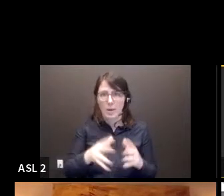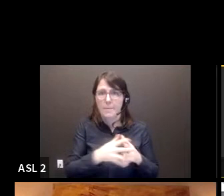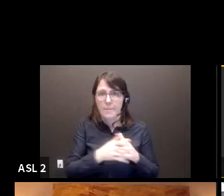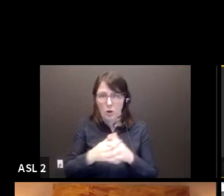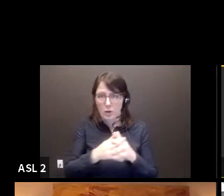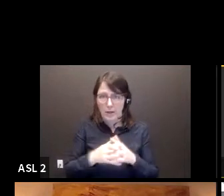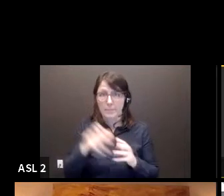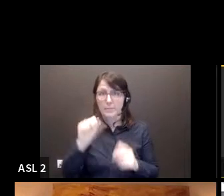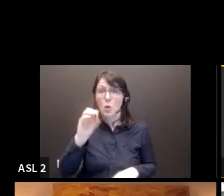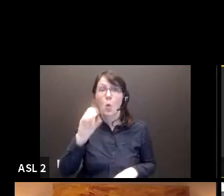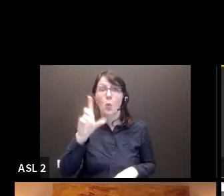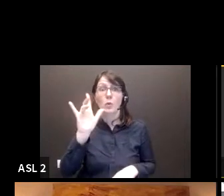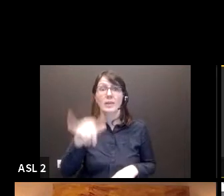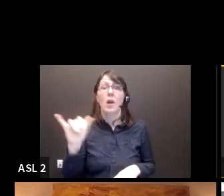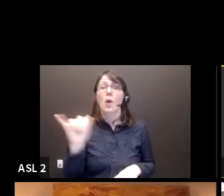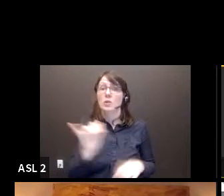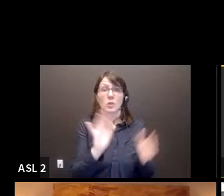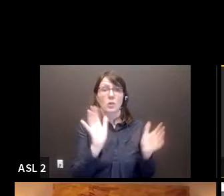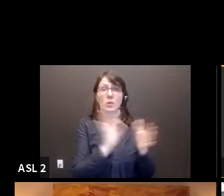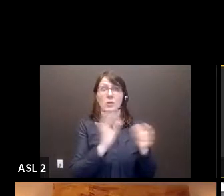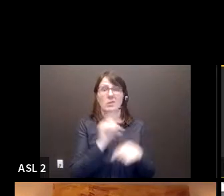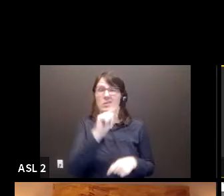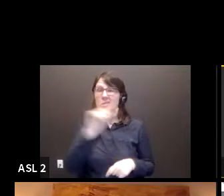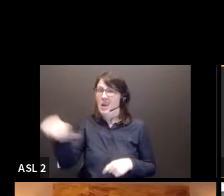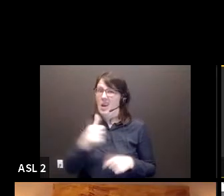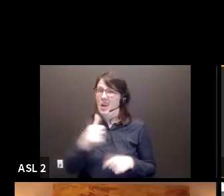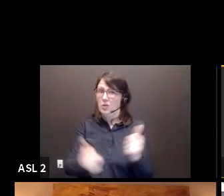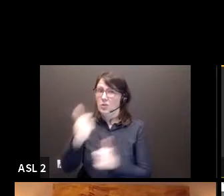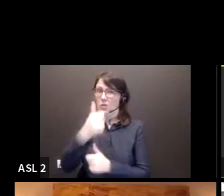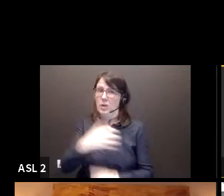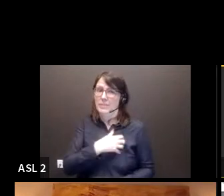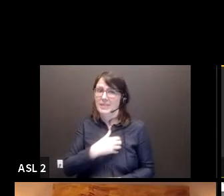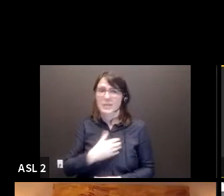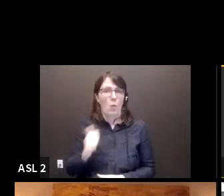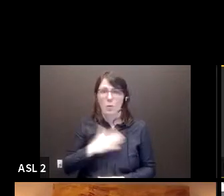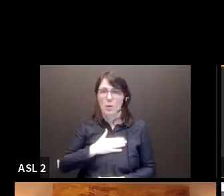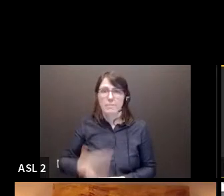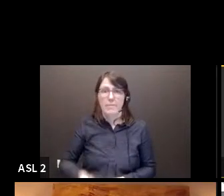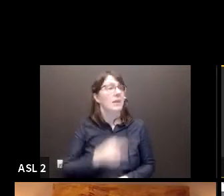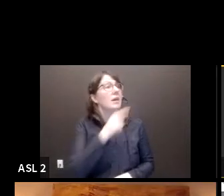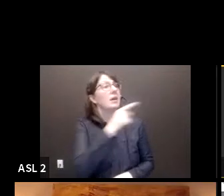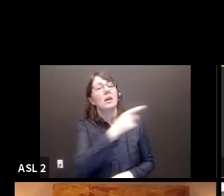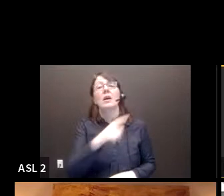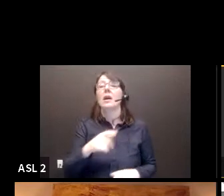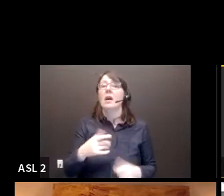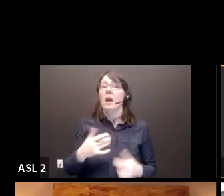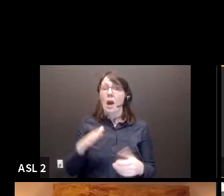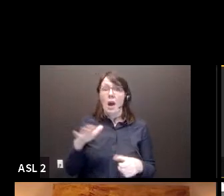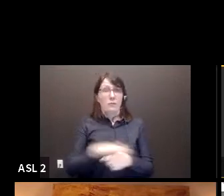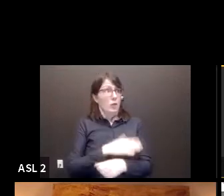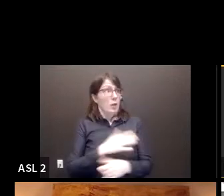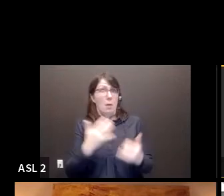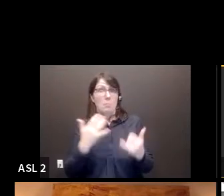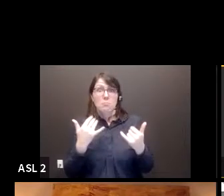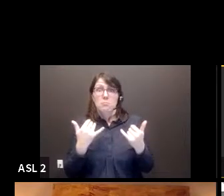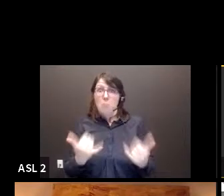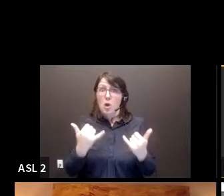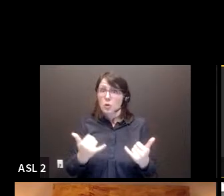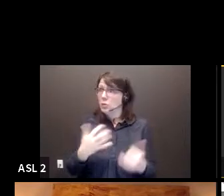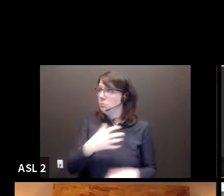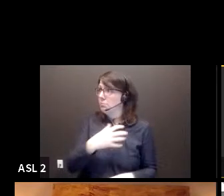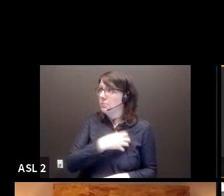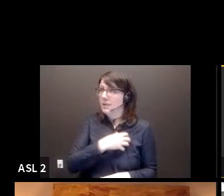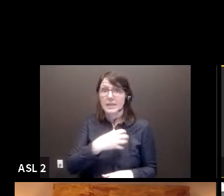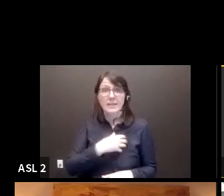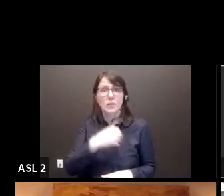say what few police leaders will admit publicly that a thoroughly modernized police service can operate with fewer officers without